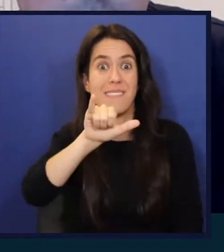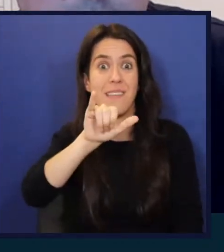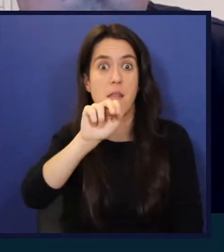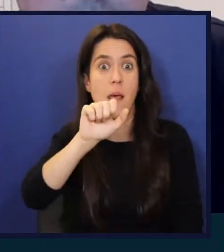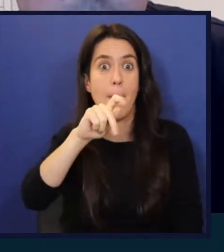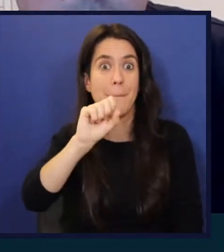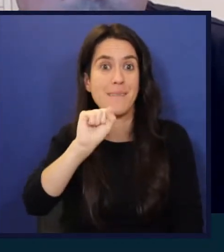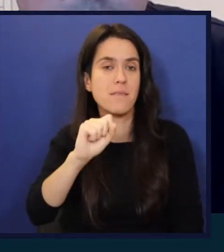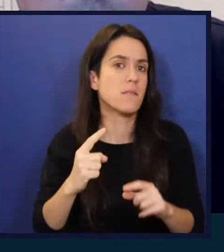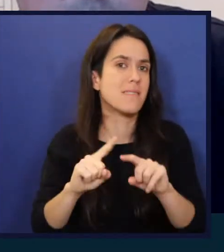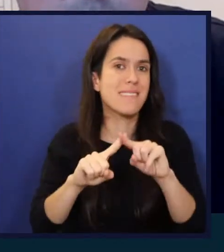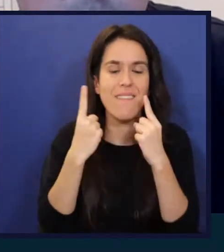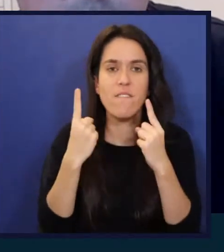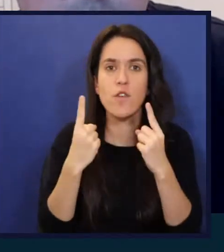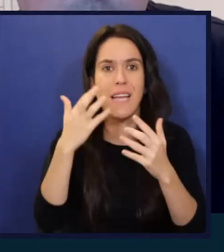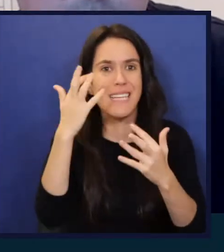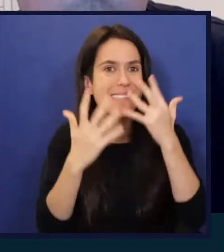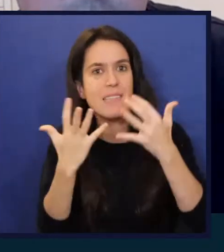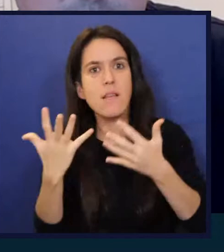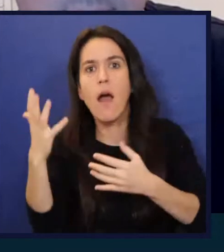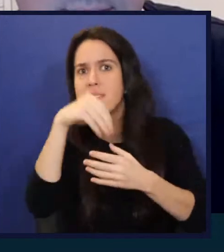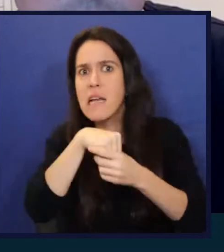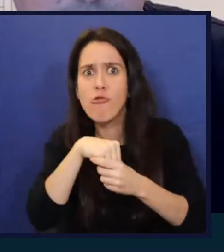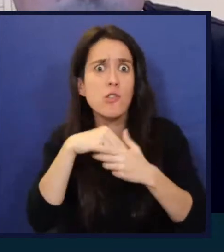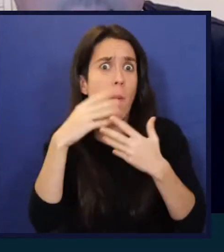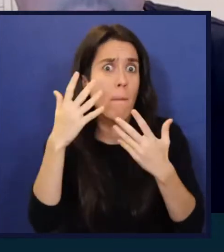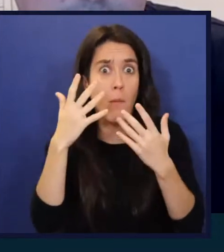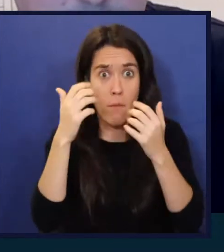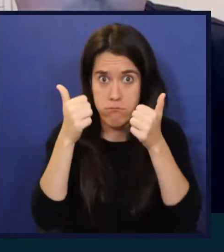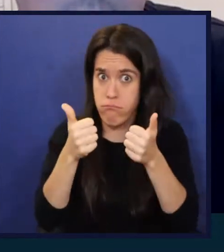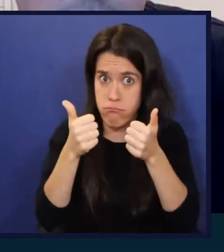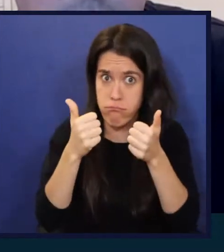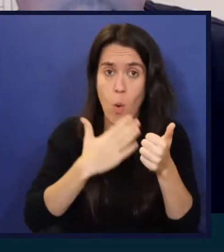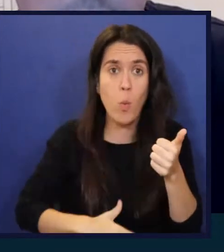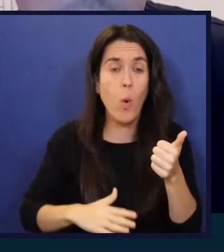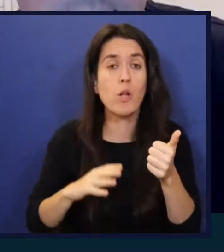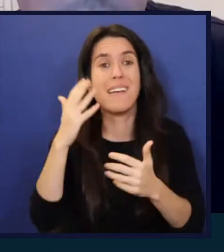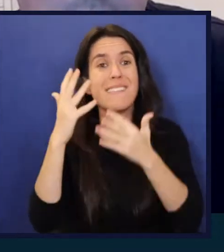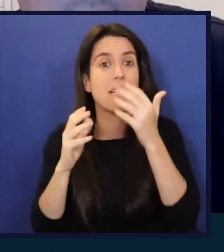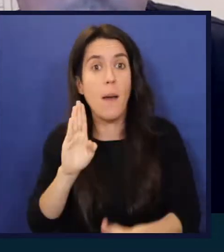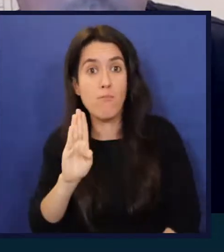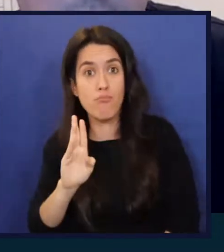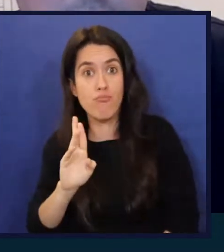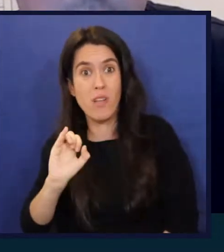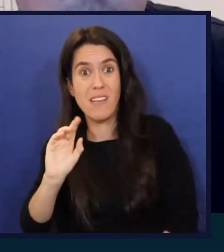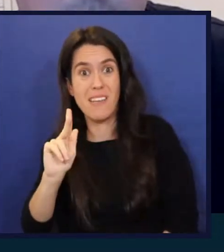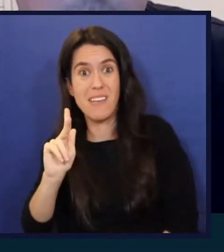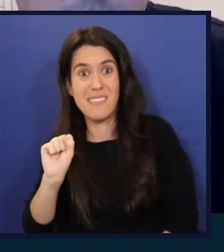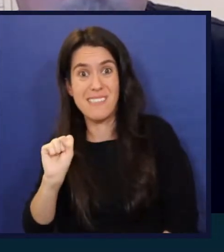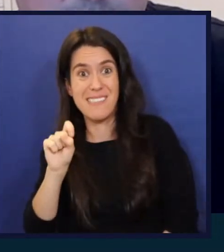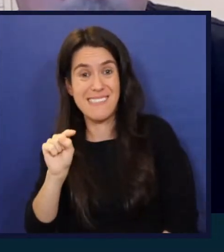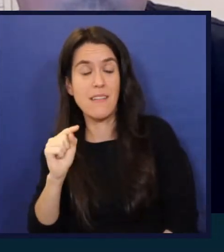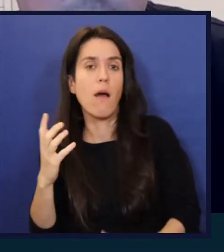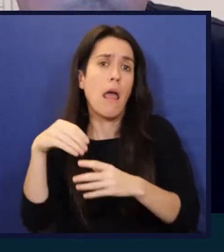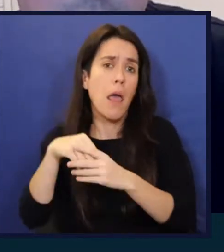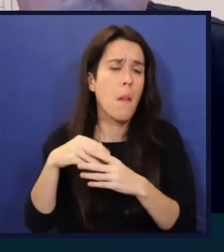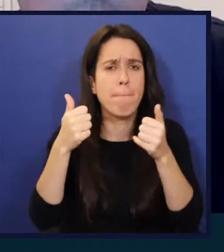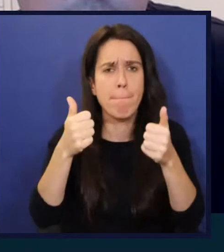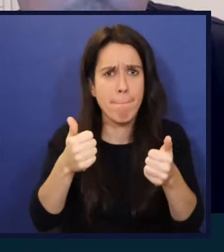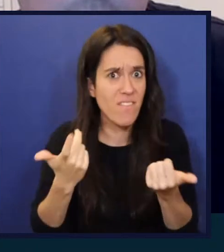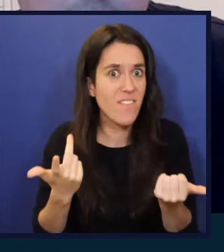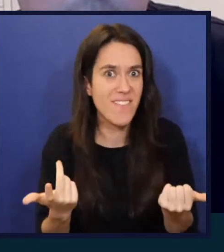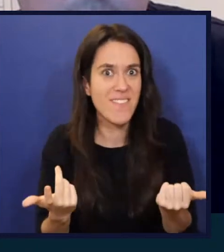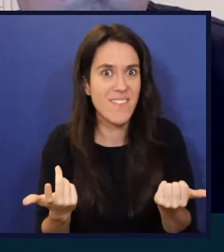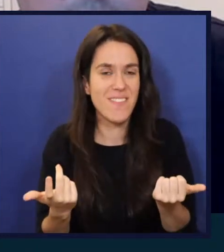use a different data integration story, you can. If you want to use Databricks for Spark by using SQL inside Synapse, you can do that, right? So there is